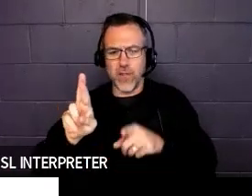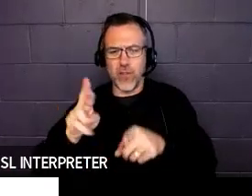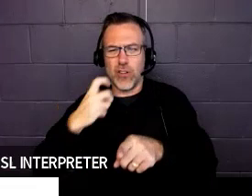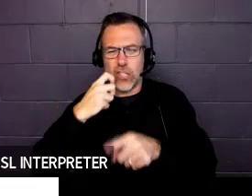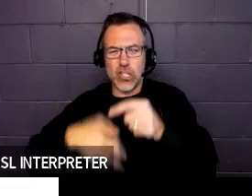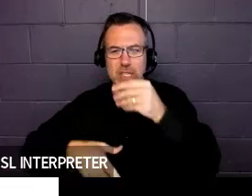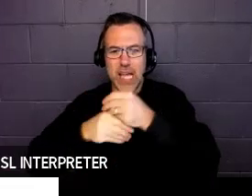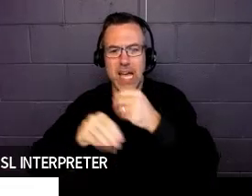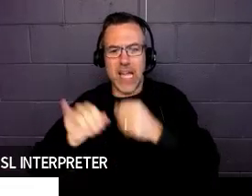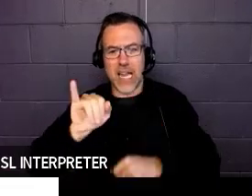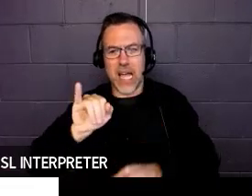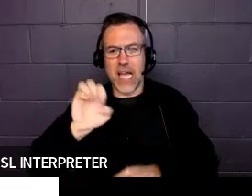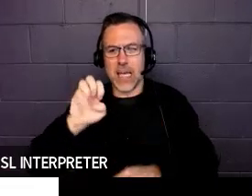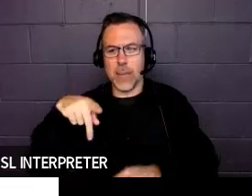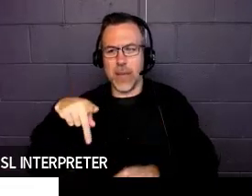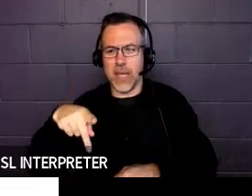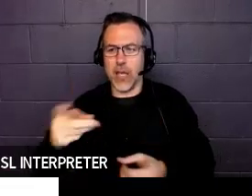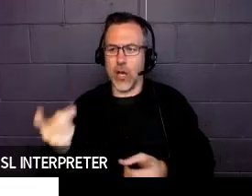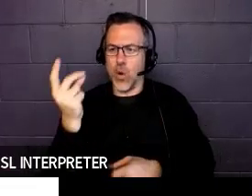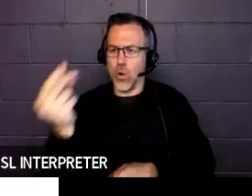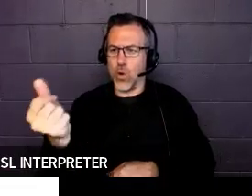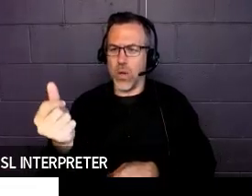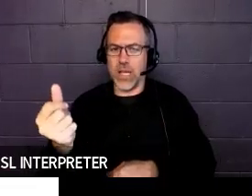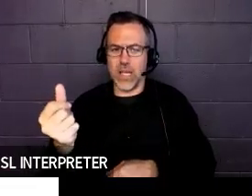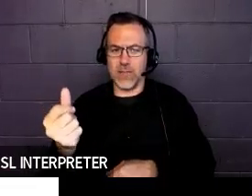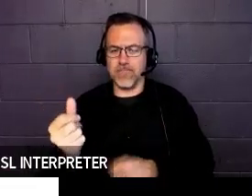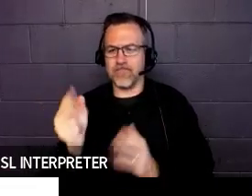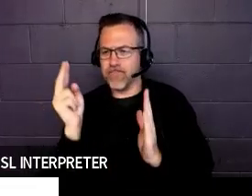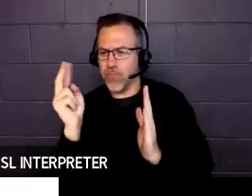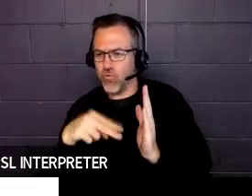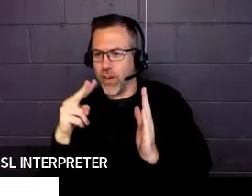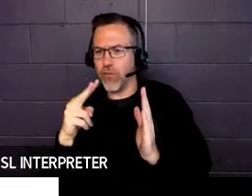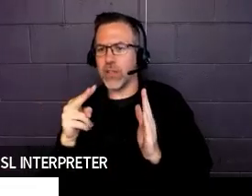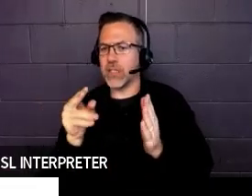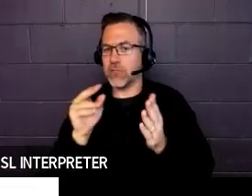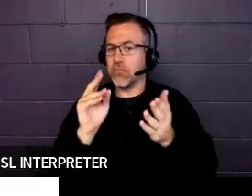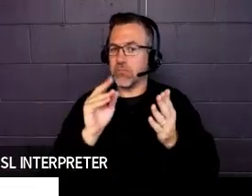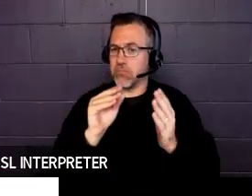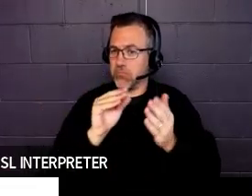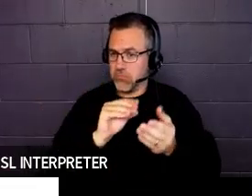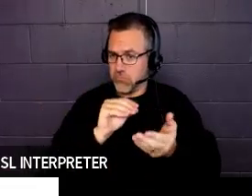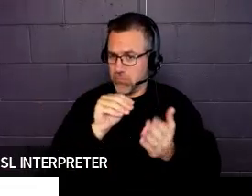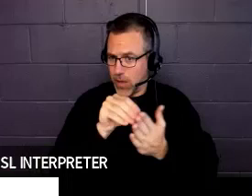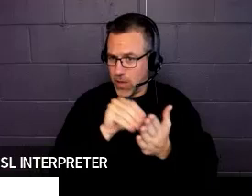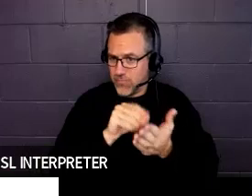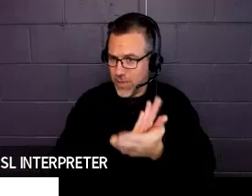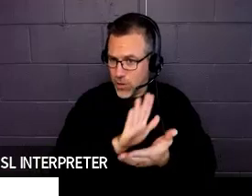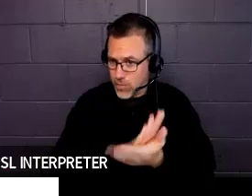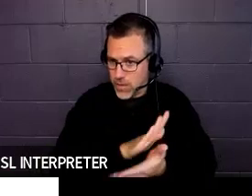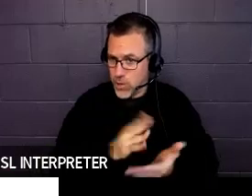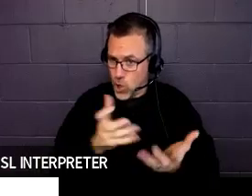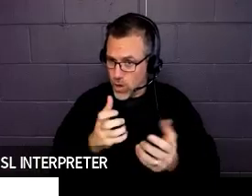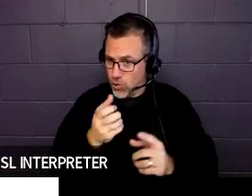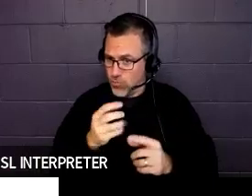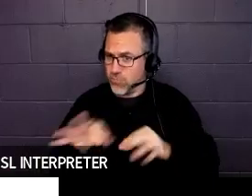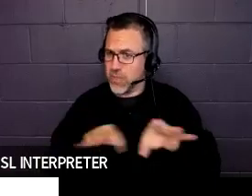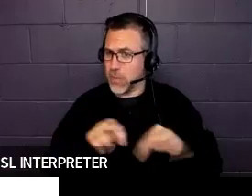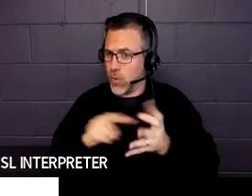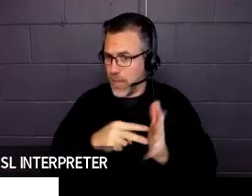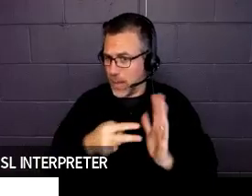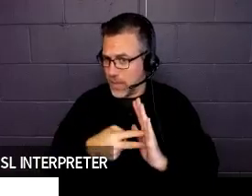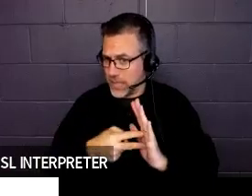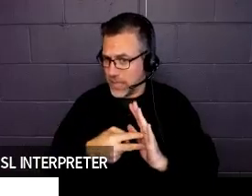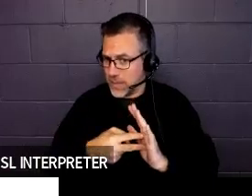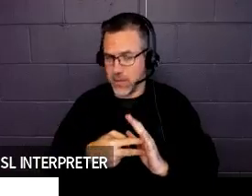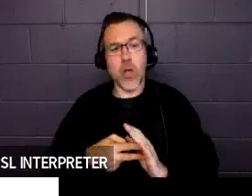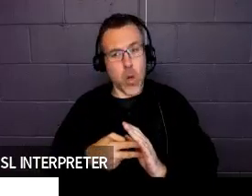IEP quick reference document. Do you want to just speak to that really quickly so people know what that is? Sure.